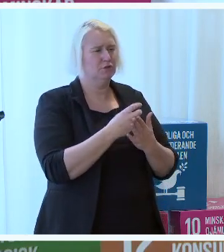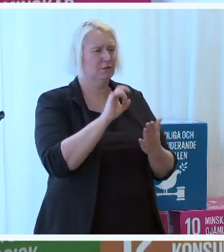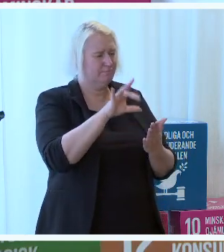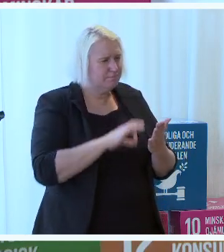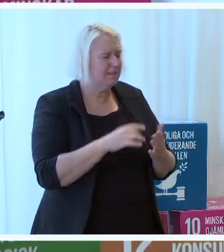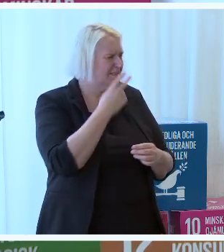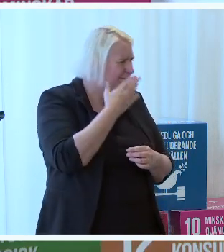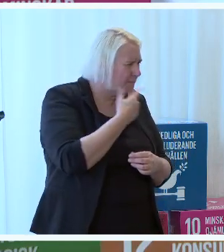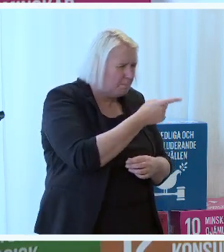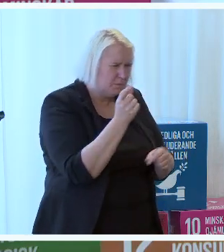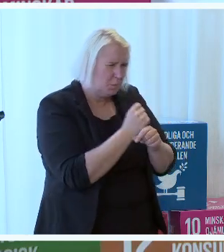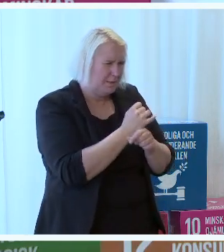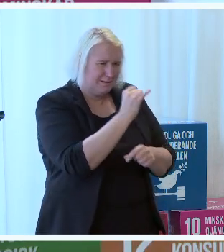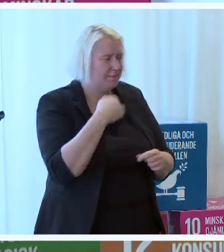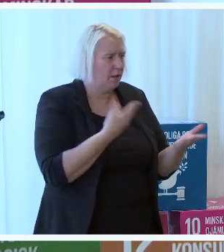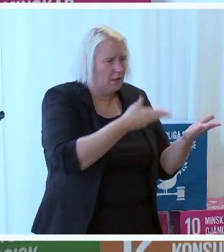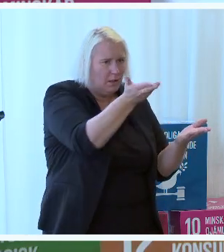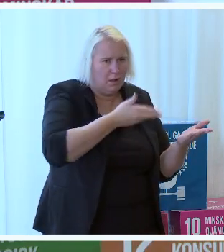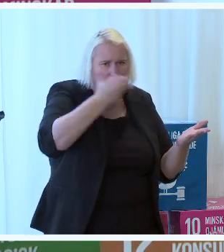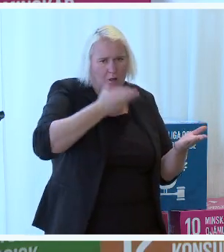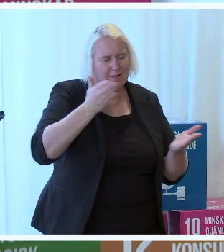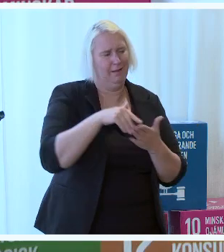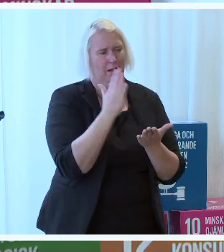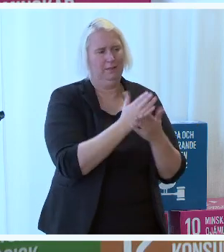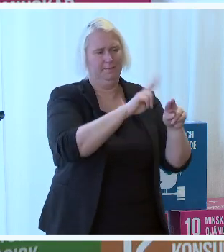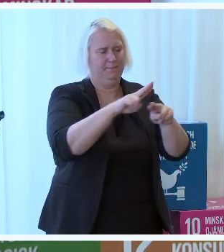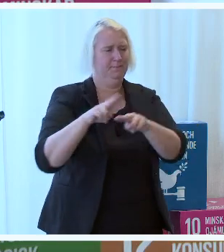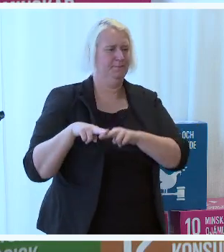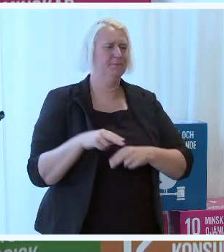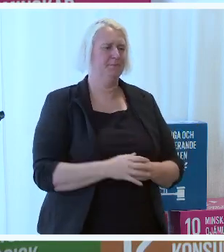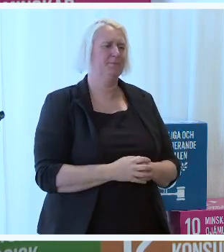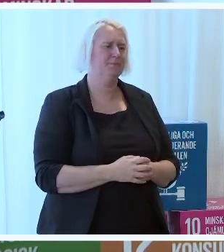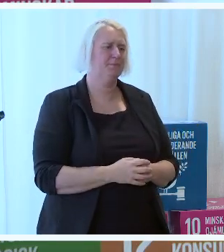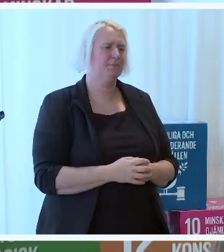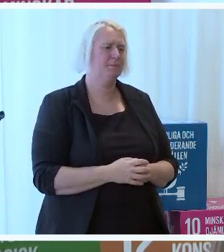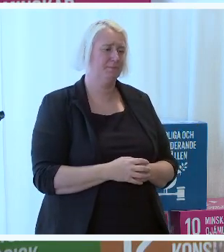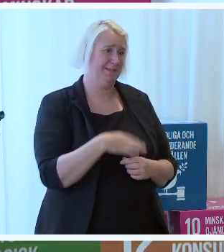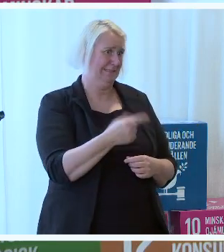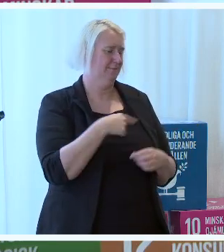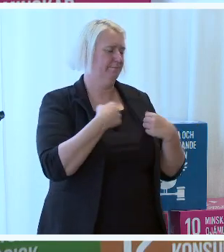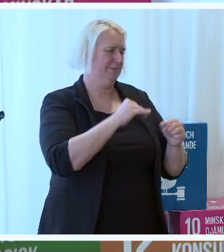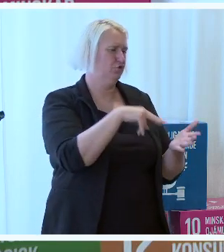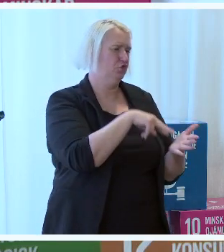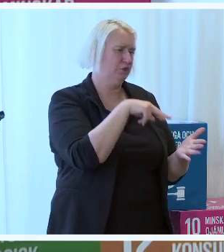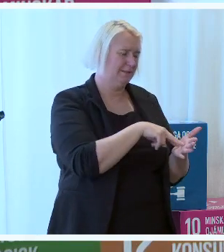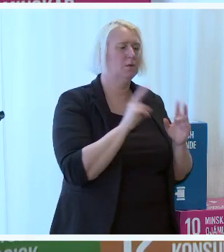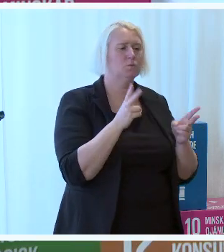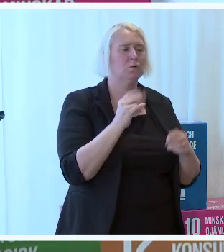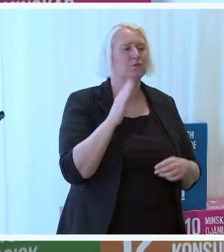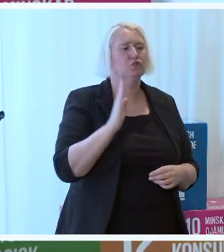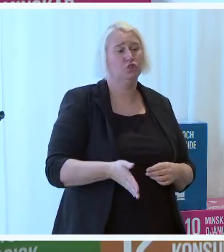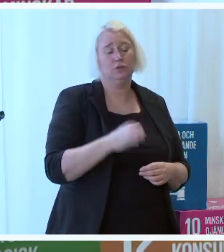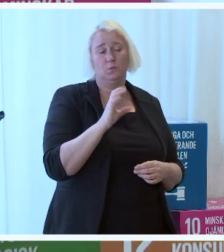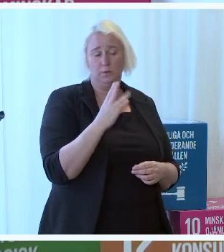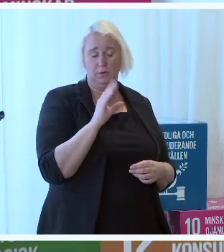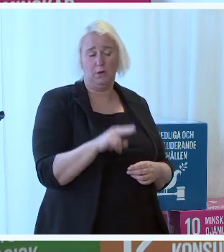to different service providers. So that's one thing we do in Syria, and we do the same in South Sudan. In South Sudan, we train men to